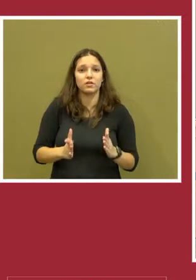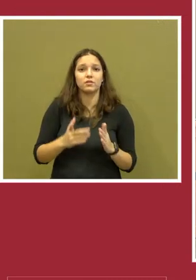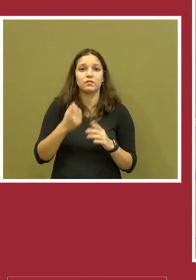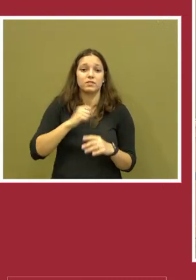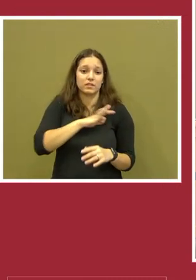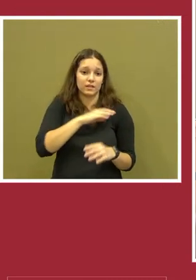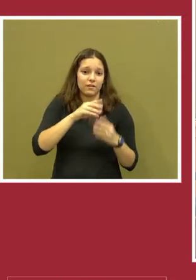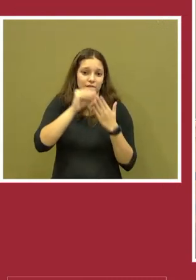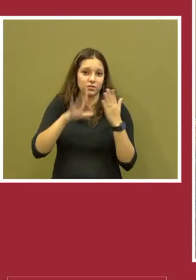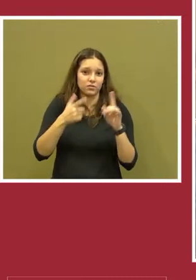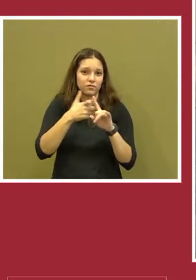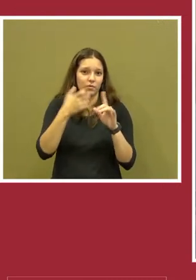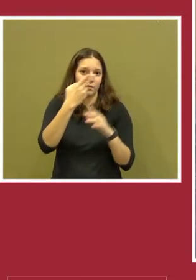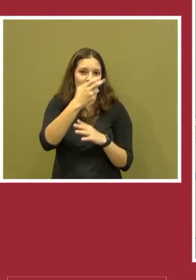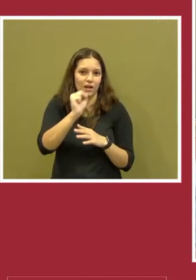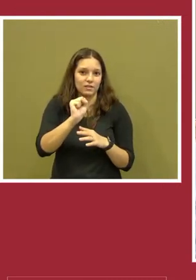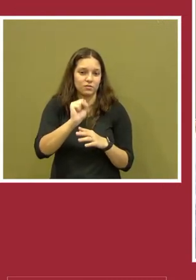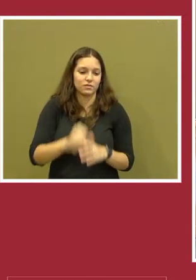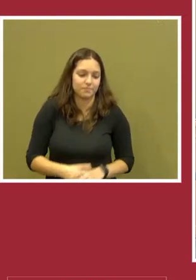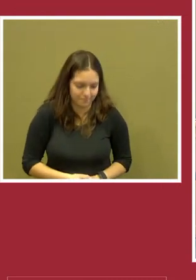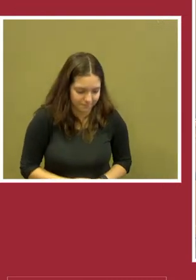schools.